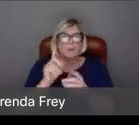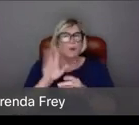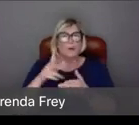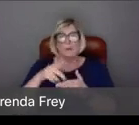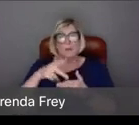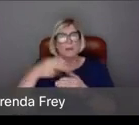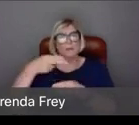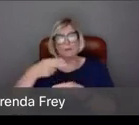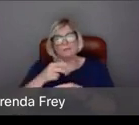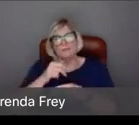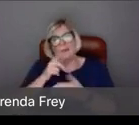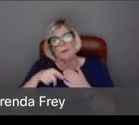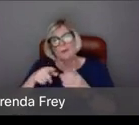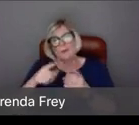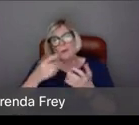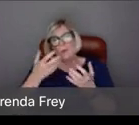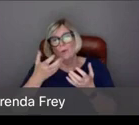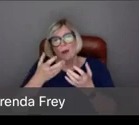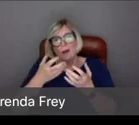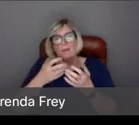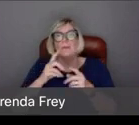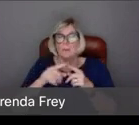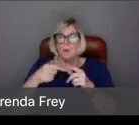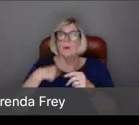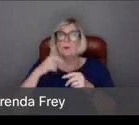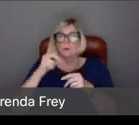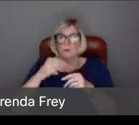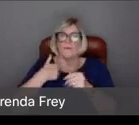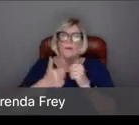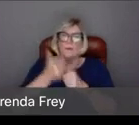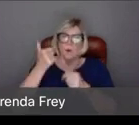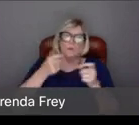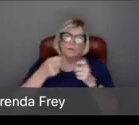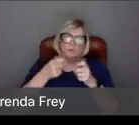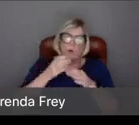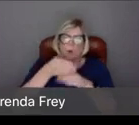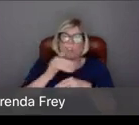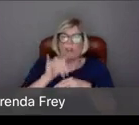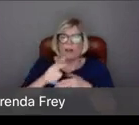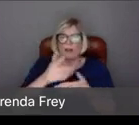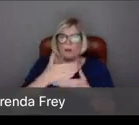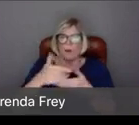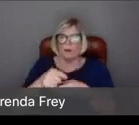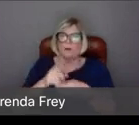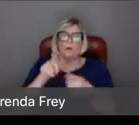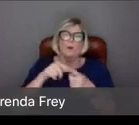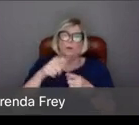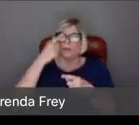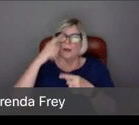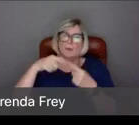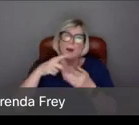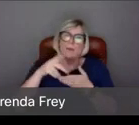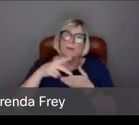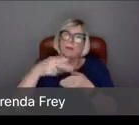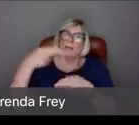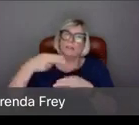what we want it to be, but we do have the most control of this section. So when you think about payment history, I want